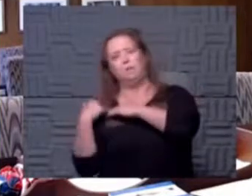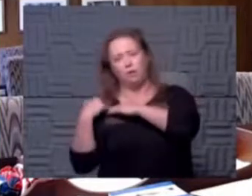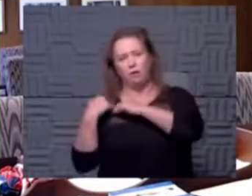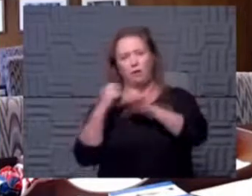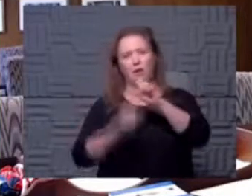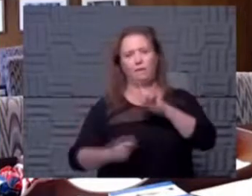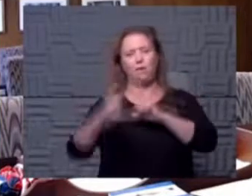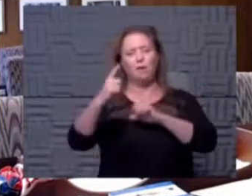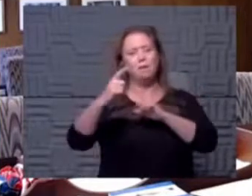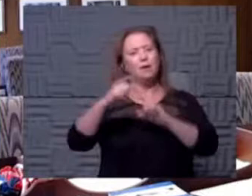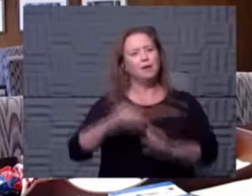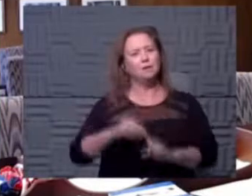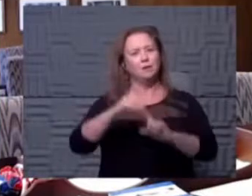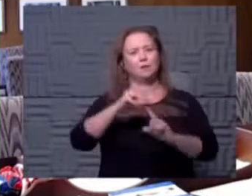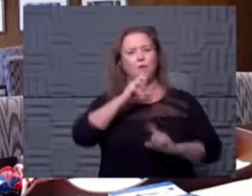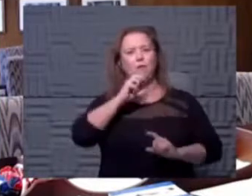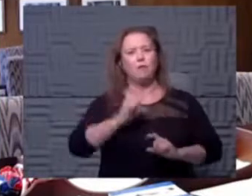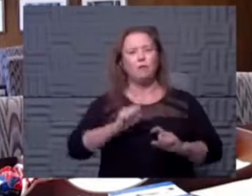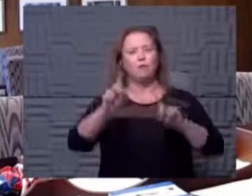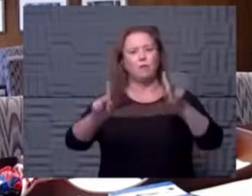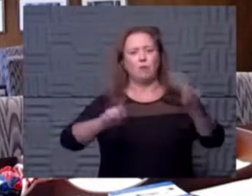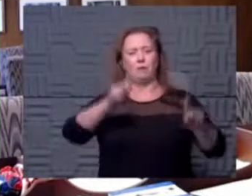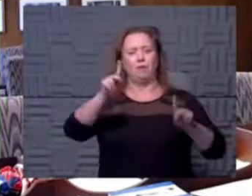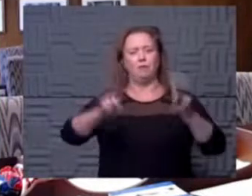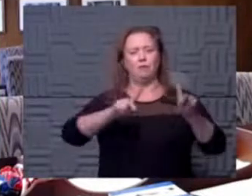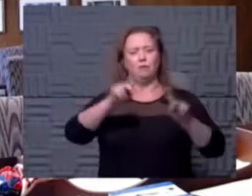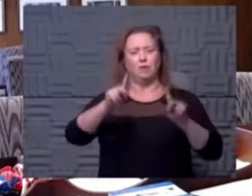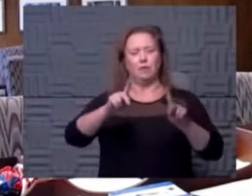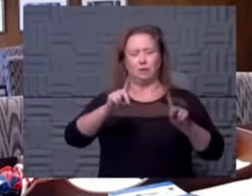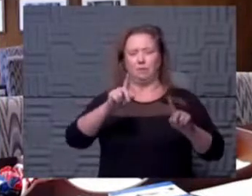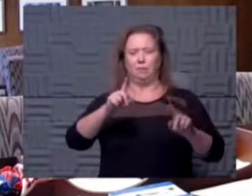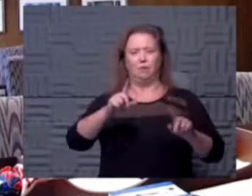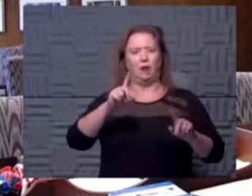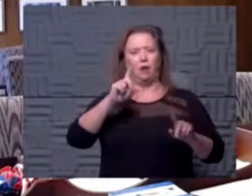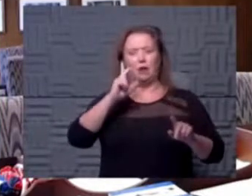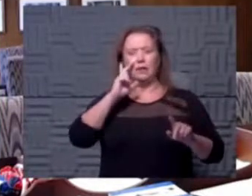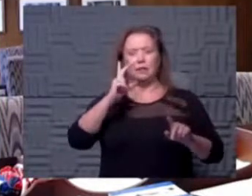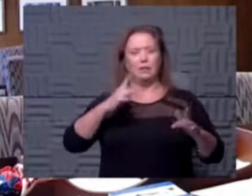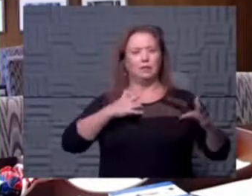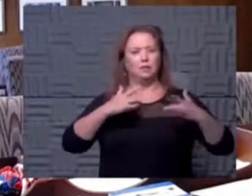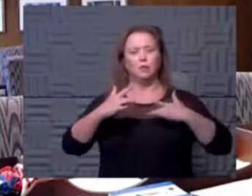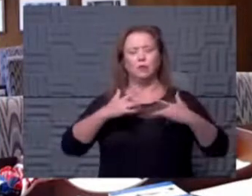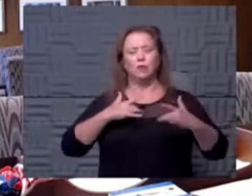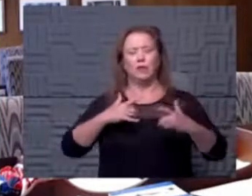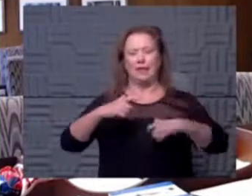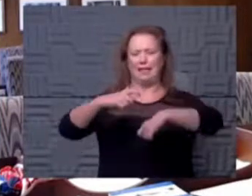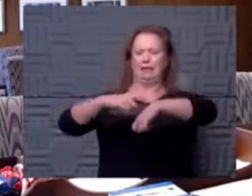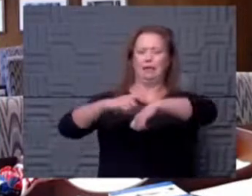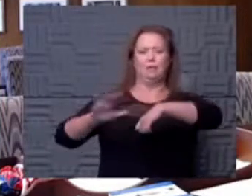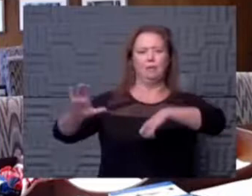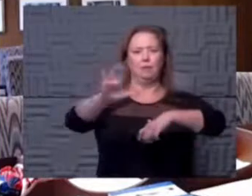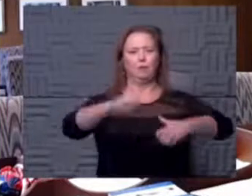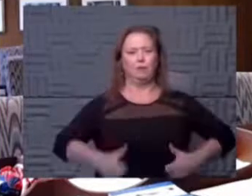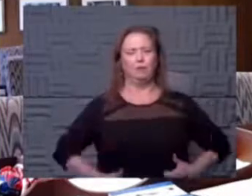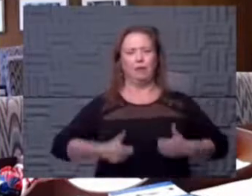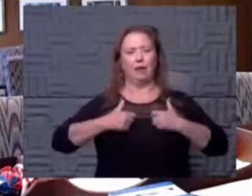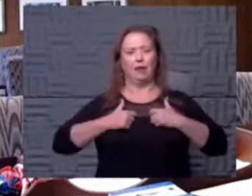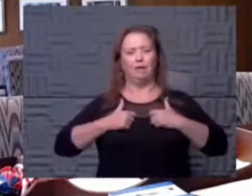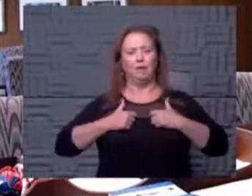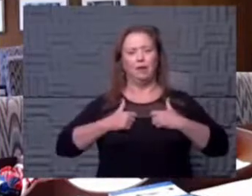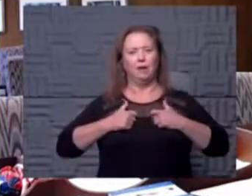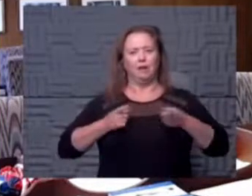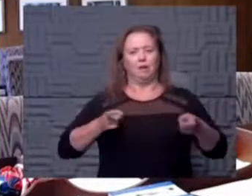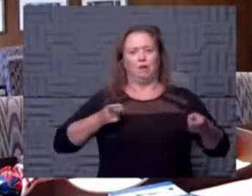our elderly people. This is one of the great concerns that I see at a time in life when they're least able to cope, I think,